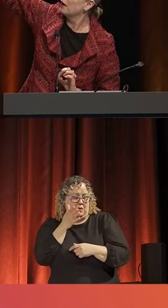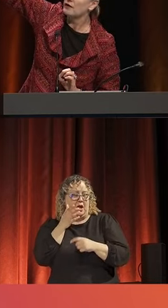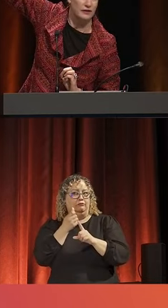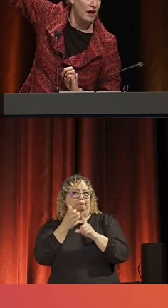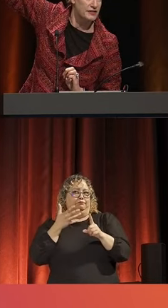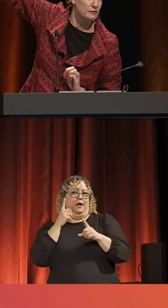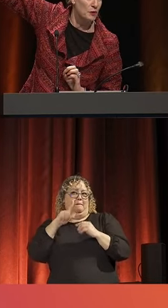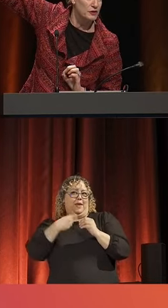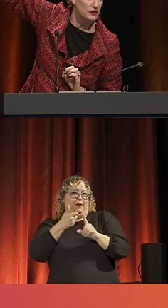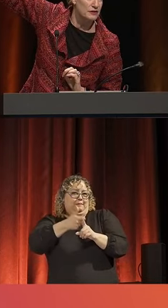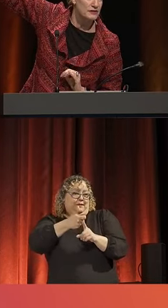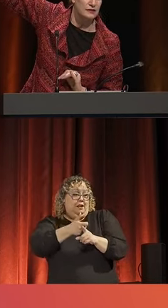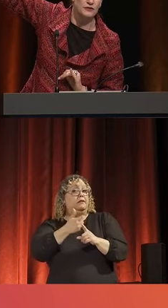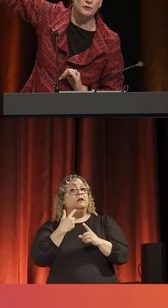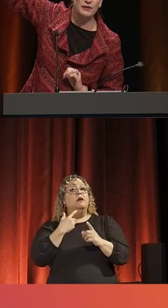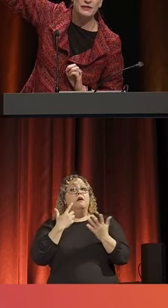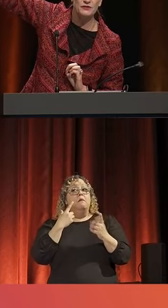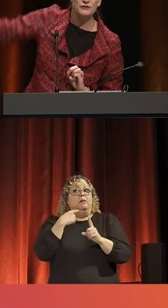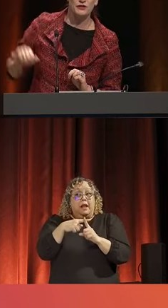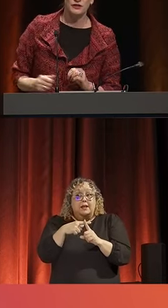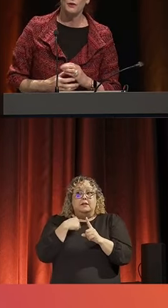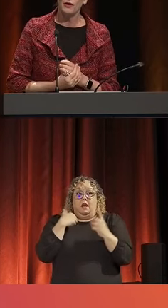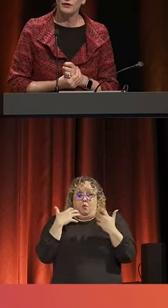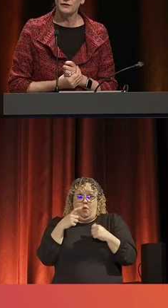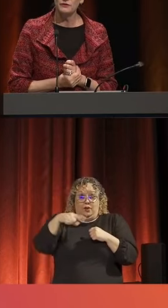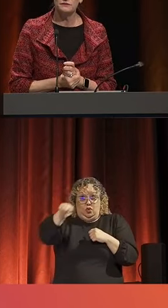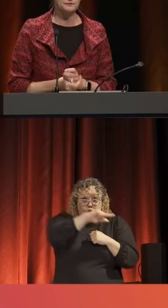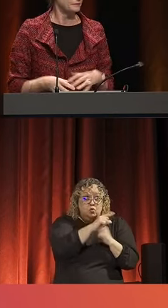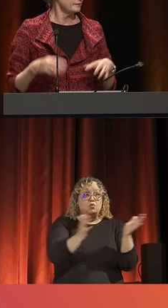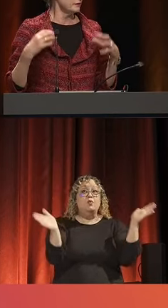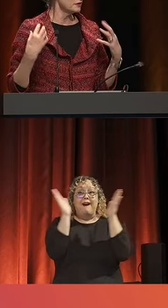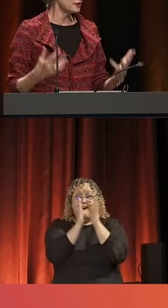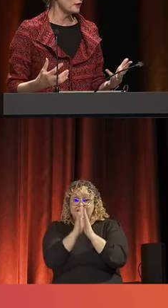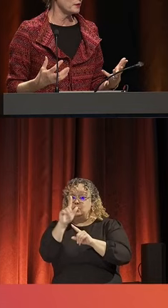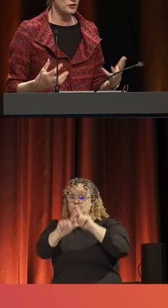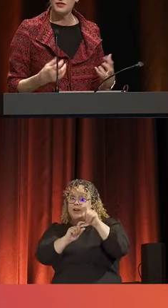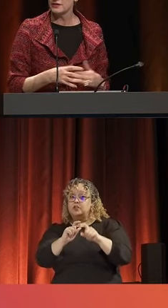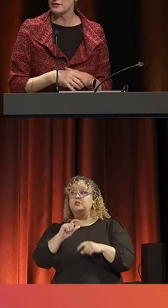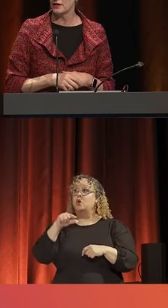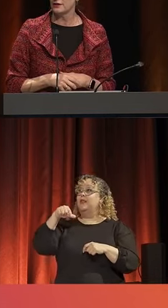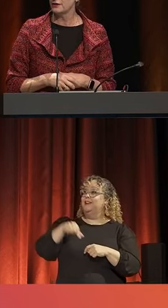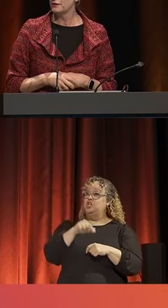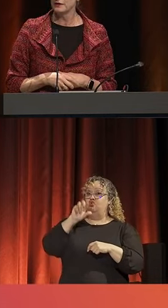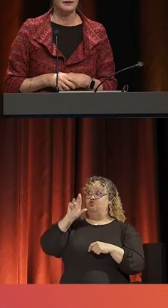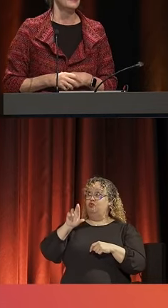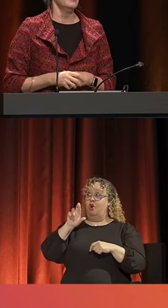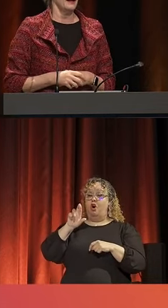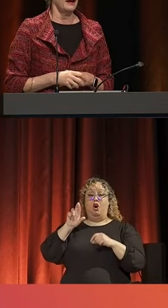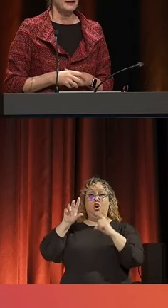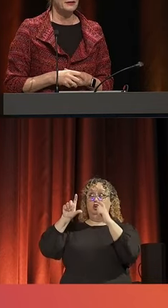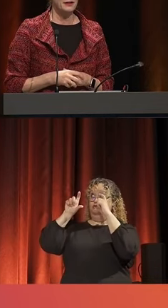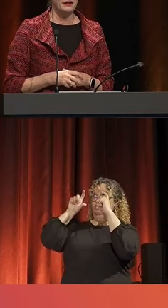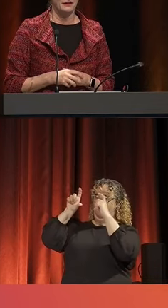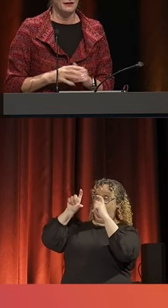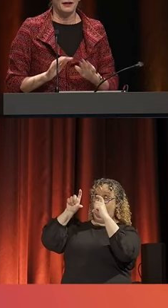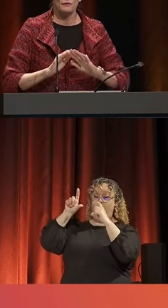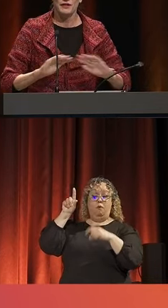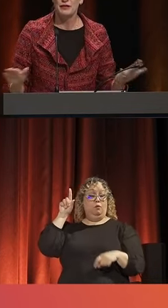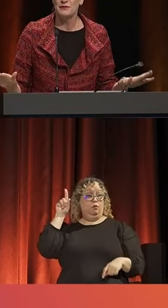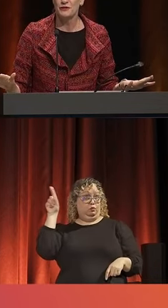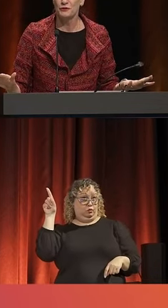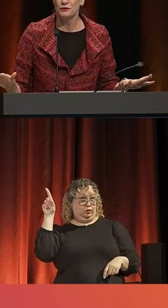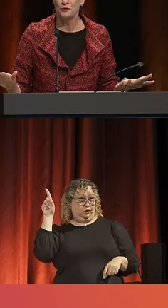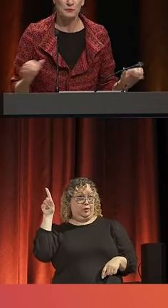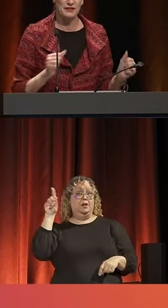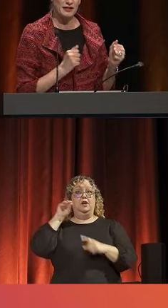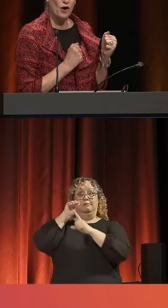to ask him questions, so please use the QR code to get questions into Slido. And I'm going to